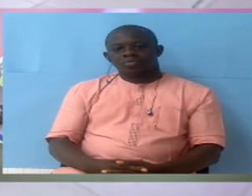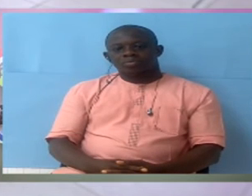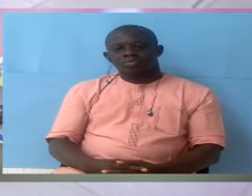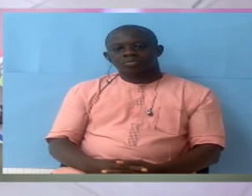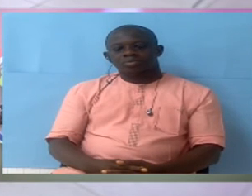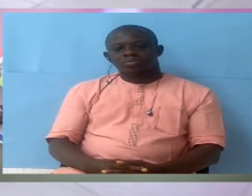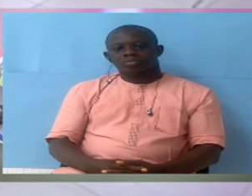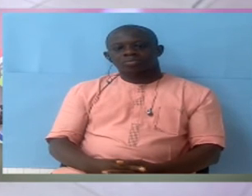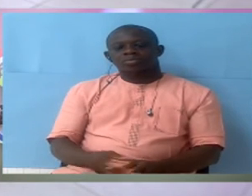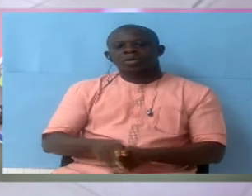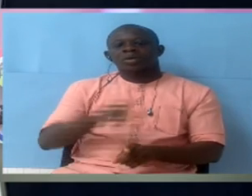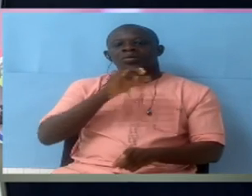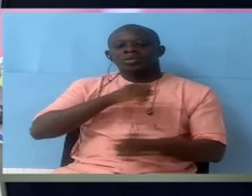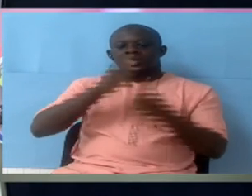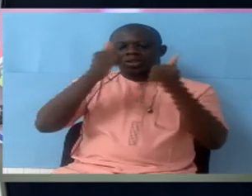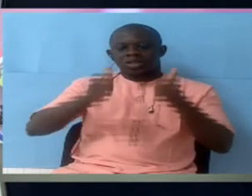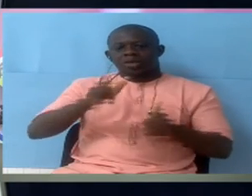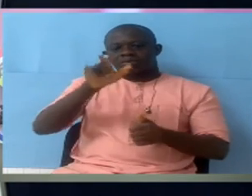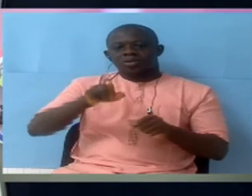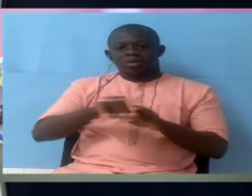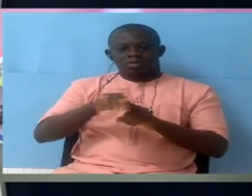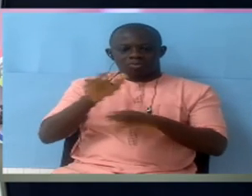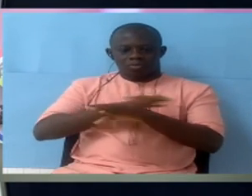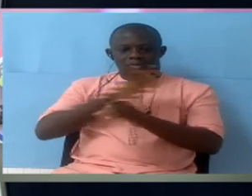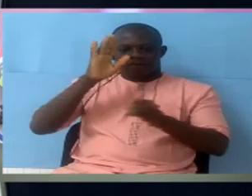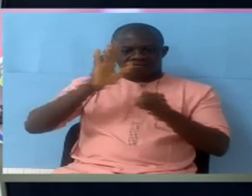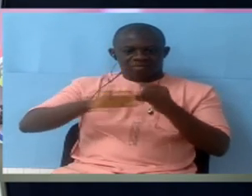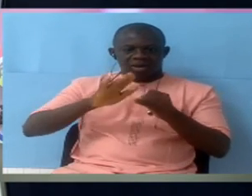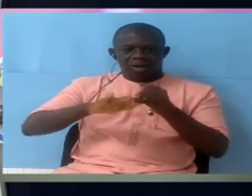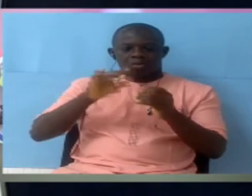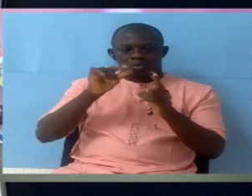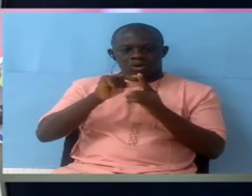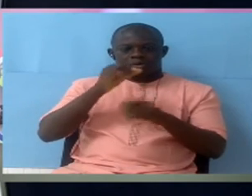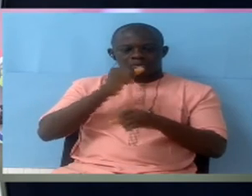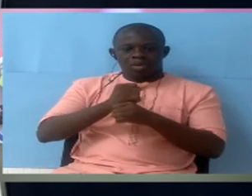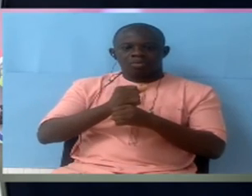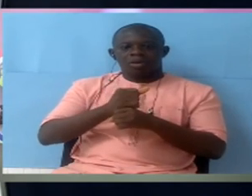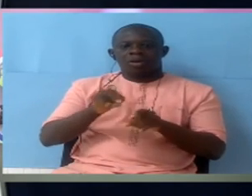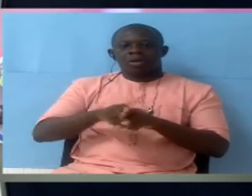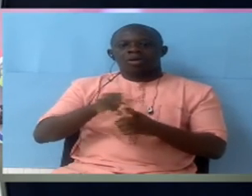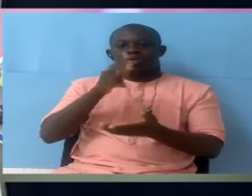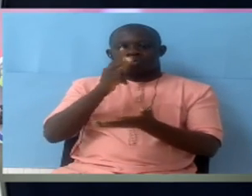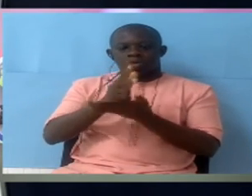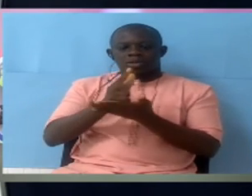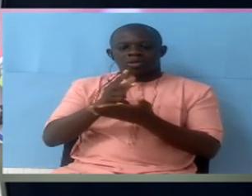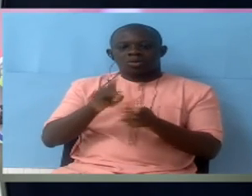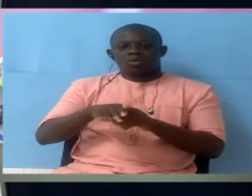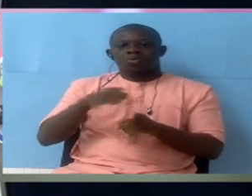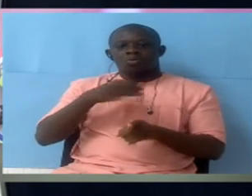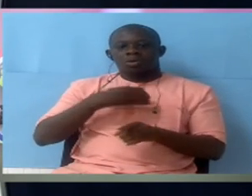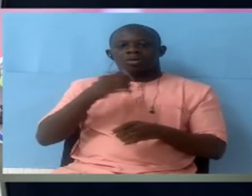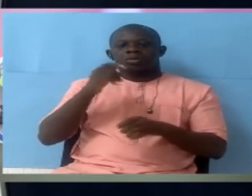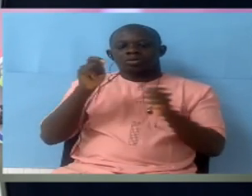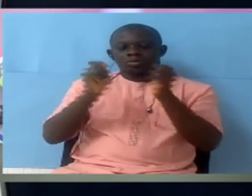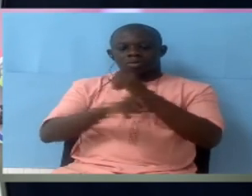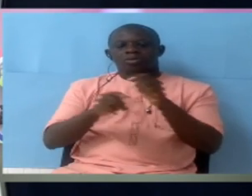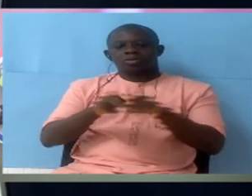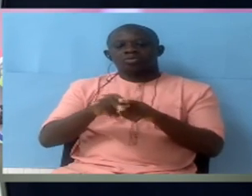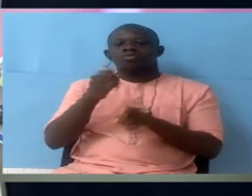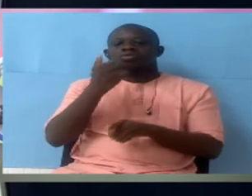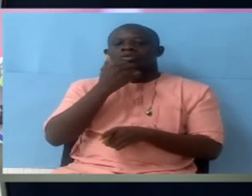Mr. Chairman, before the witness's final remarks, I'd like to rectify the exhibit number. It's actually